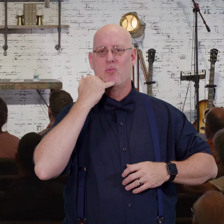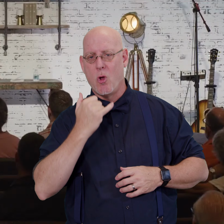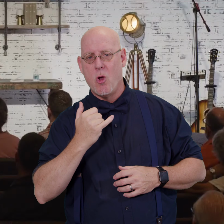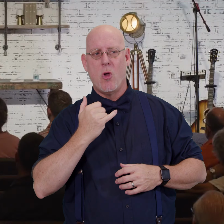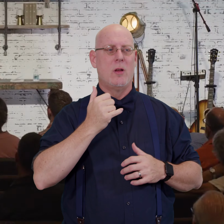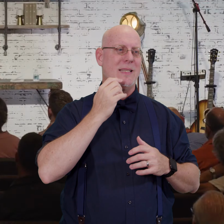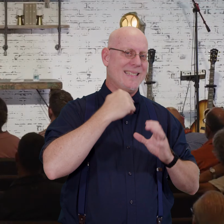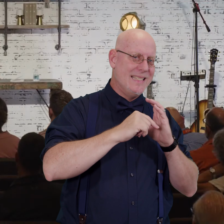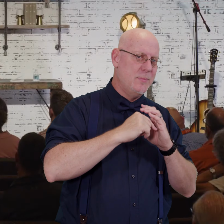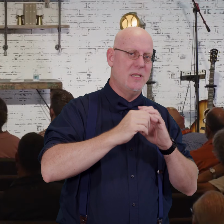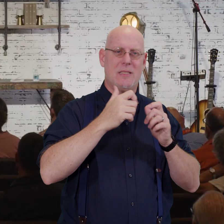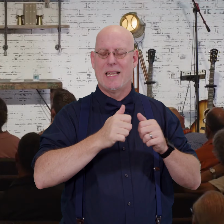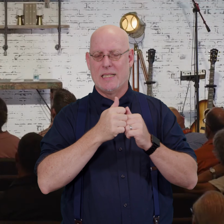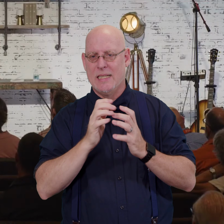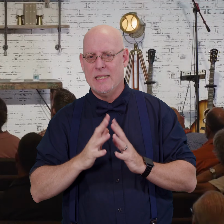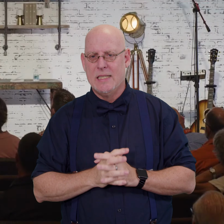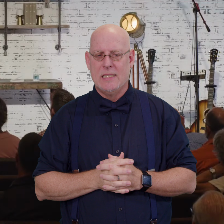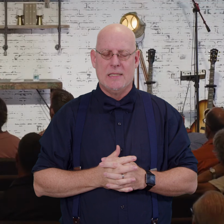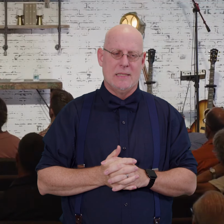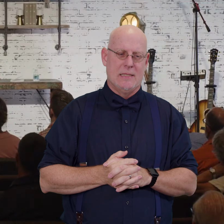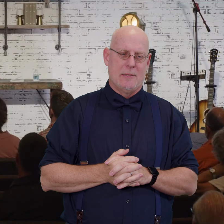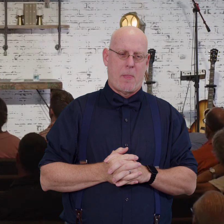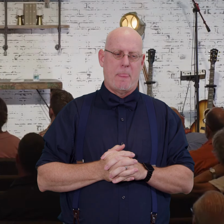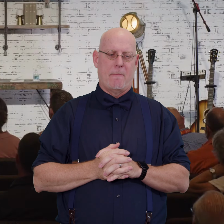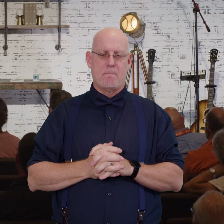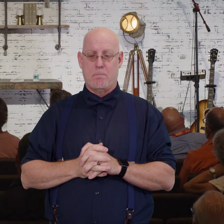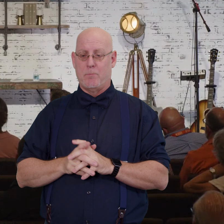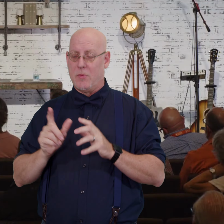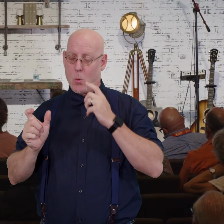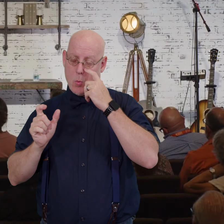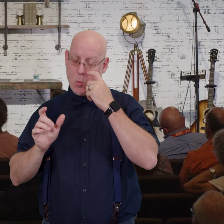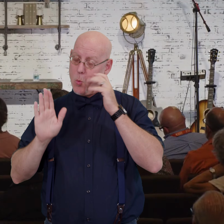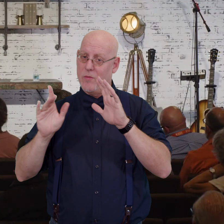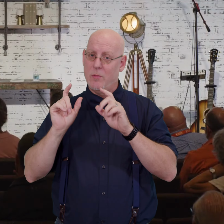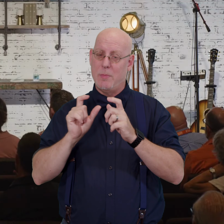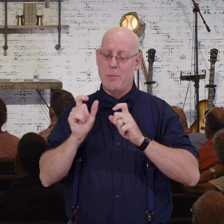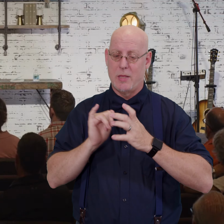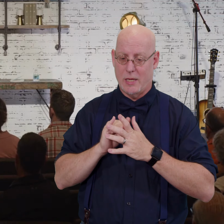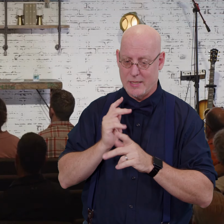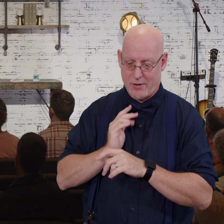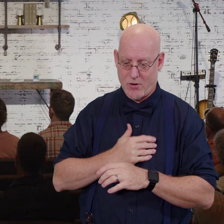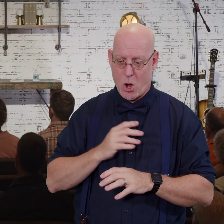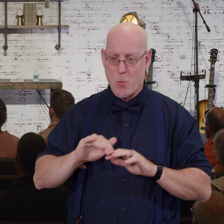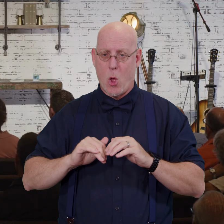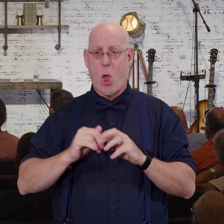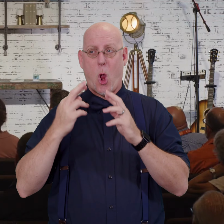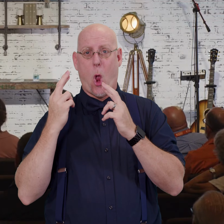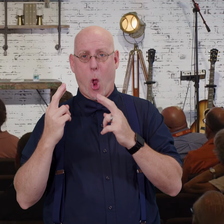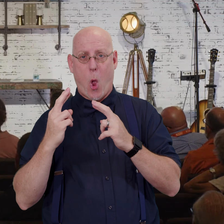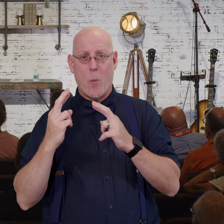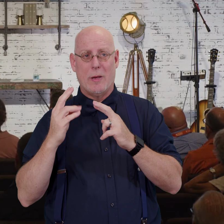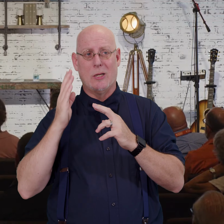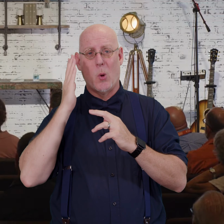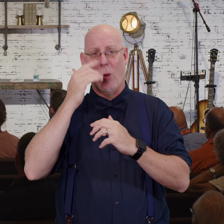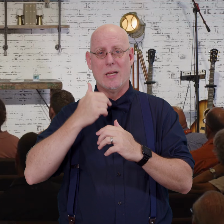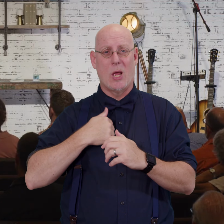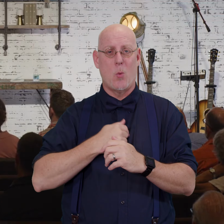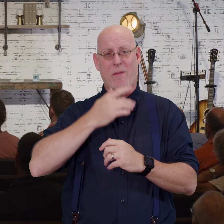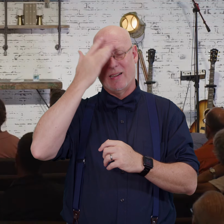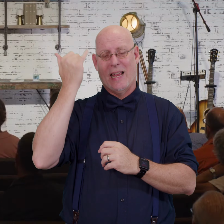or text them or anything, that, that these beautiful people who are remodeling our pool are just hoping that one day we'll